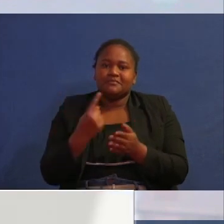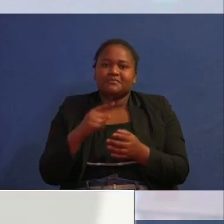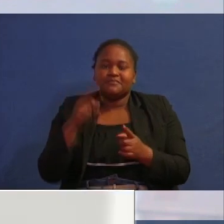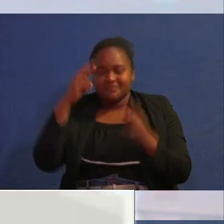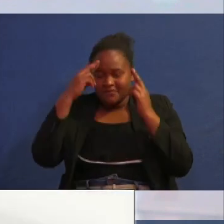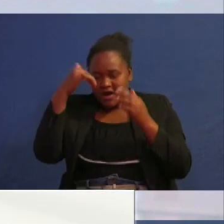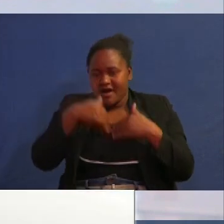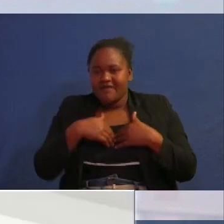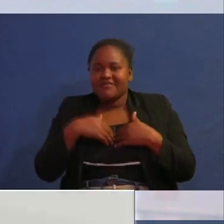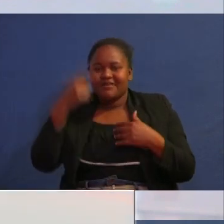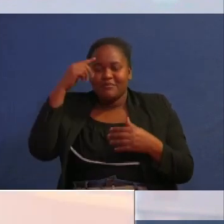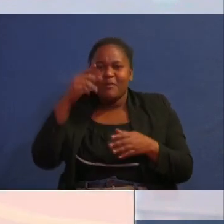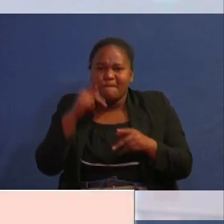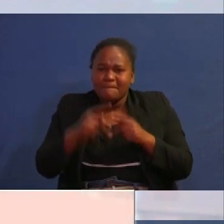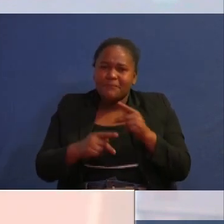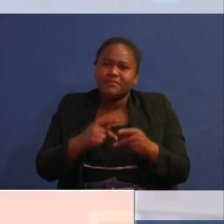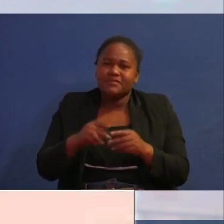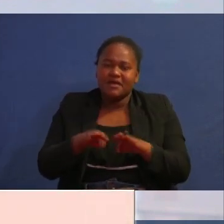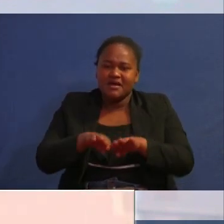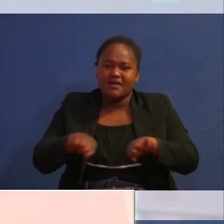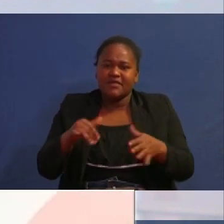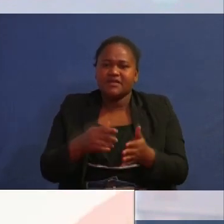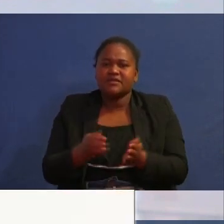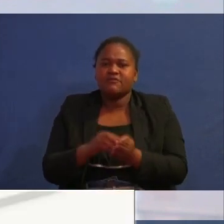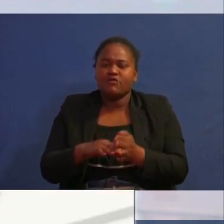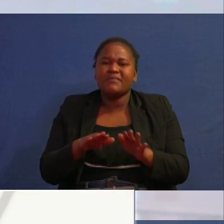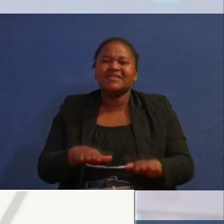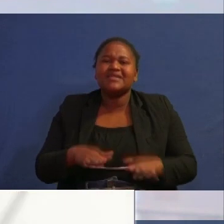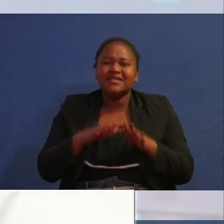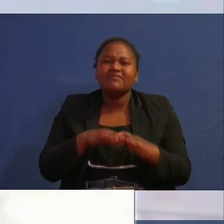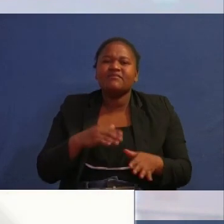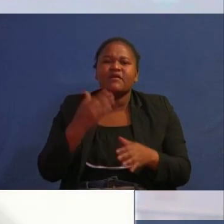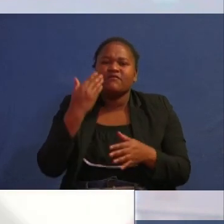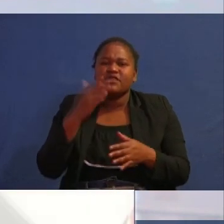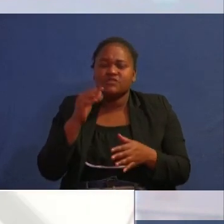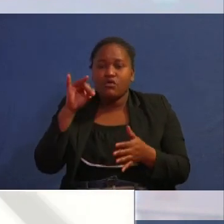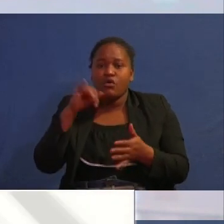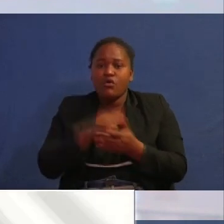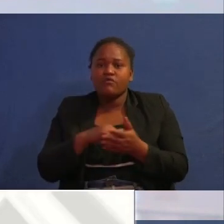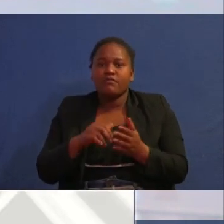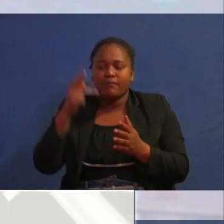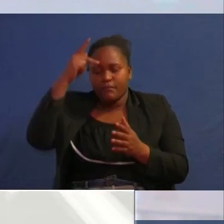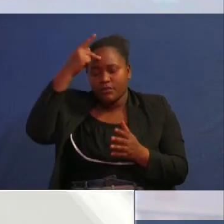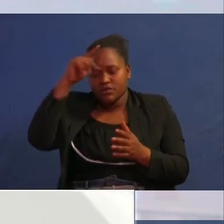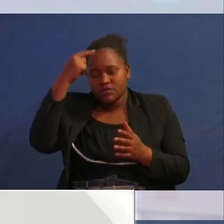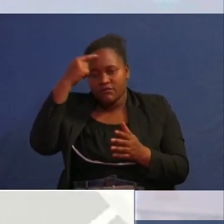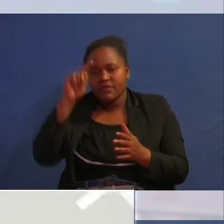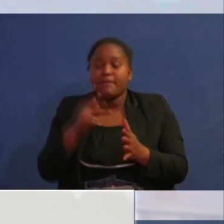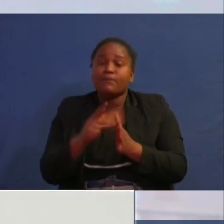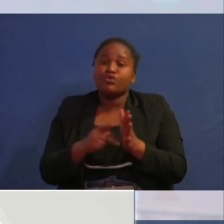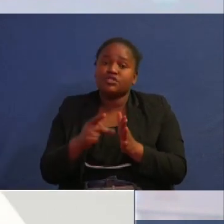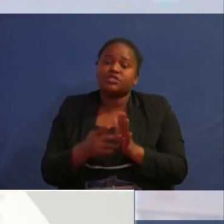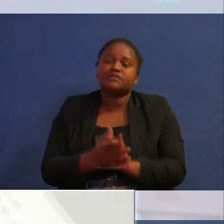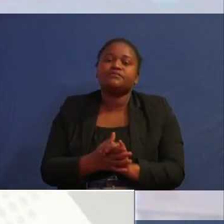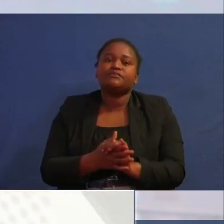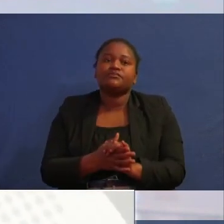risk of being hampered by procedural gaps arising from delayed finalization of policy guidelines for the project